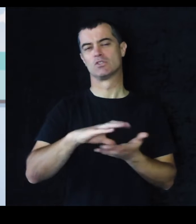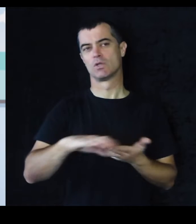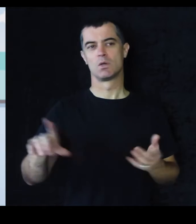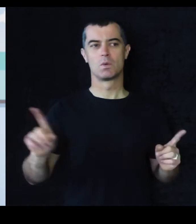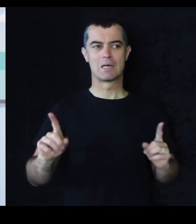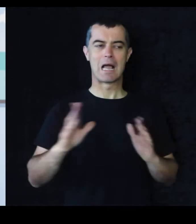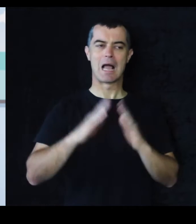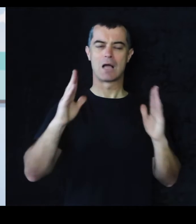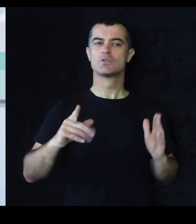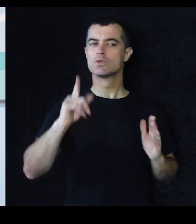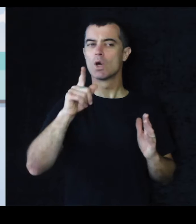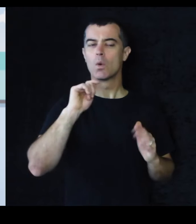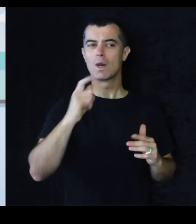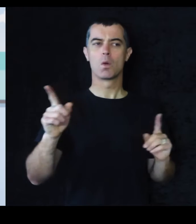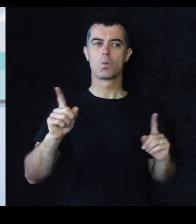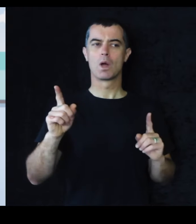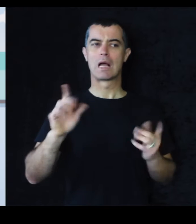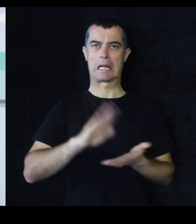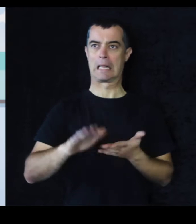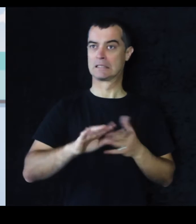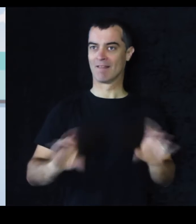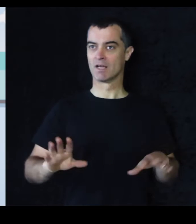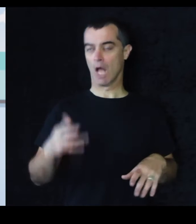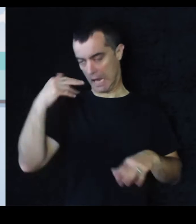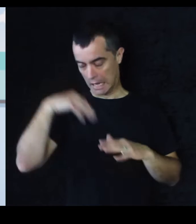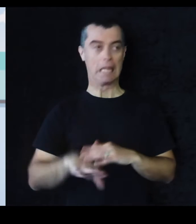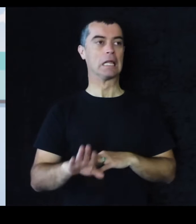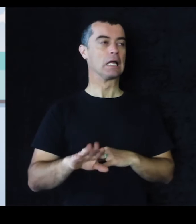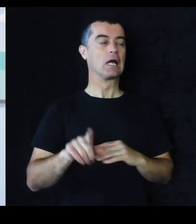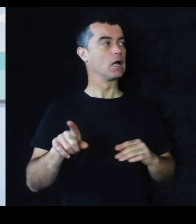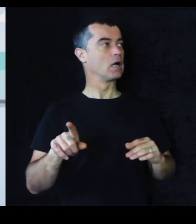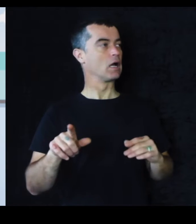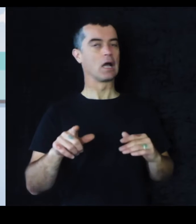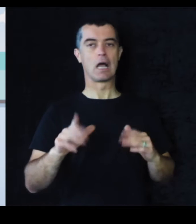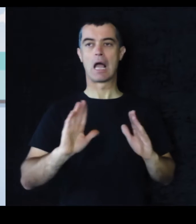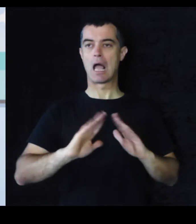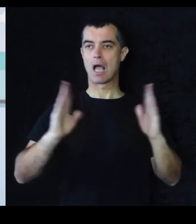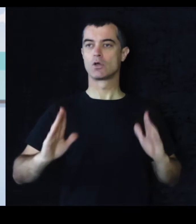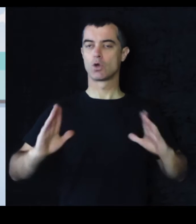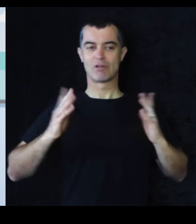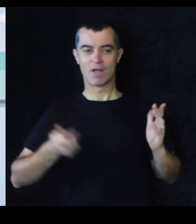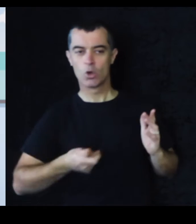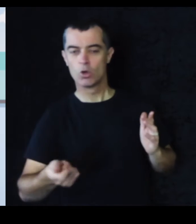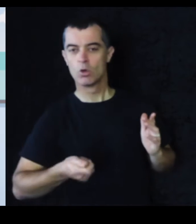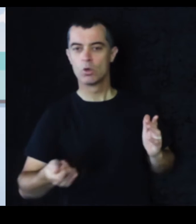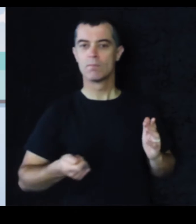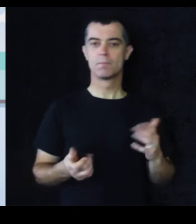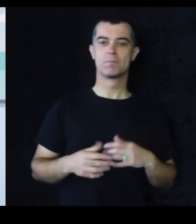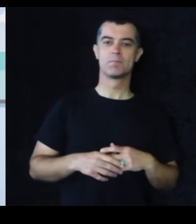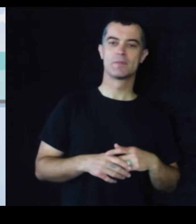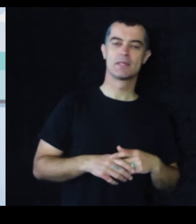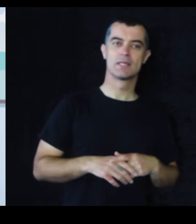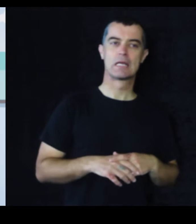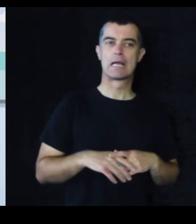dollars, is a house that would absolutely clean itself. You walk in and the house is already vacuumed. You